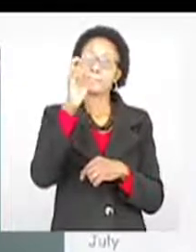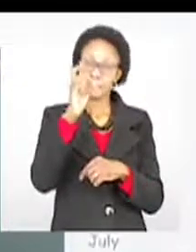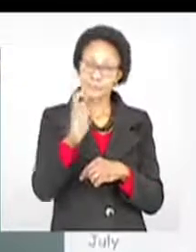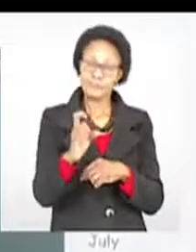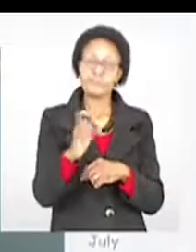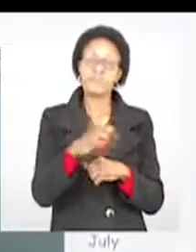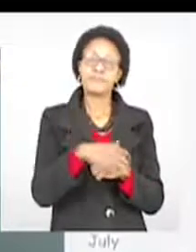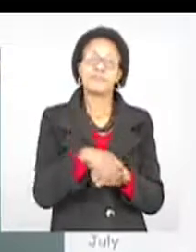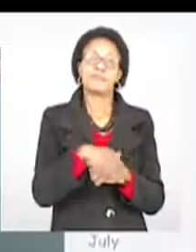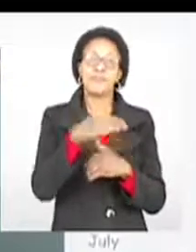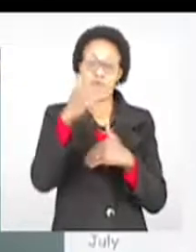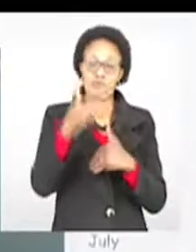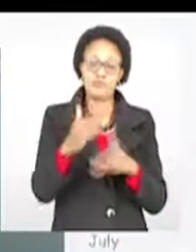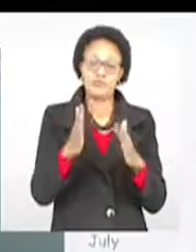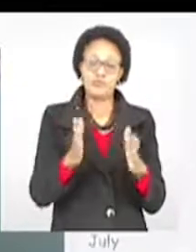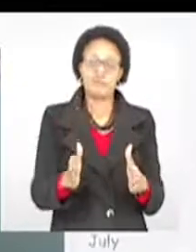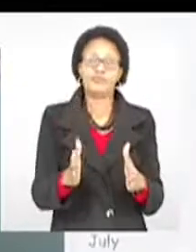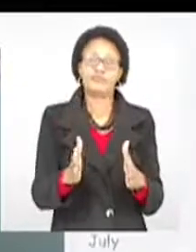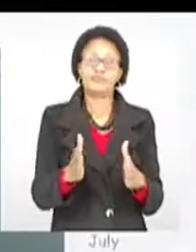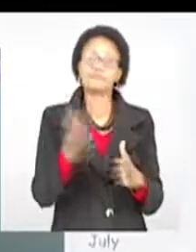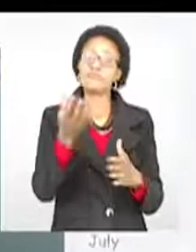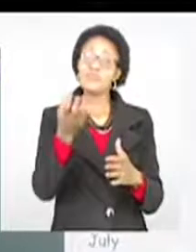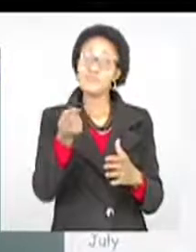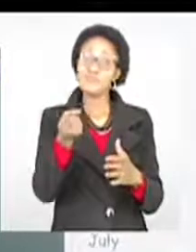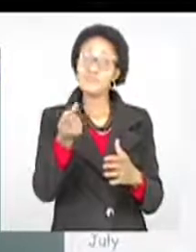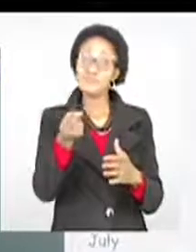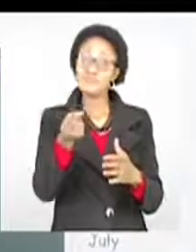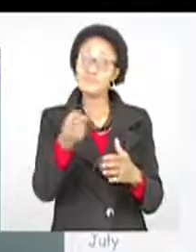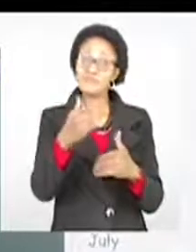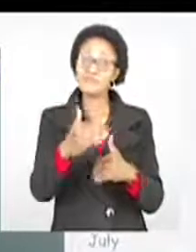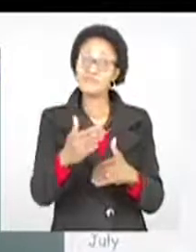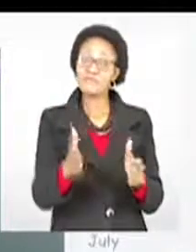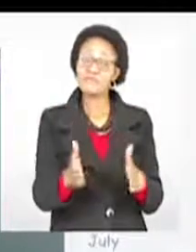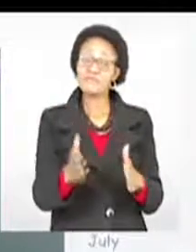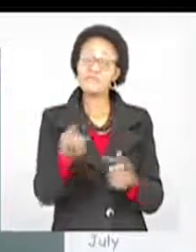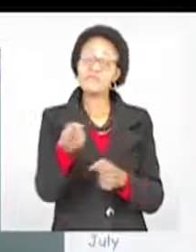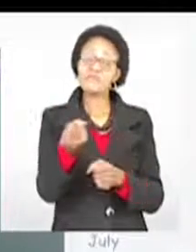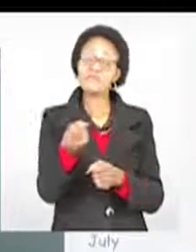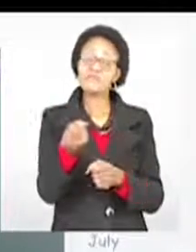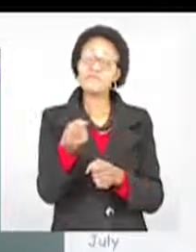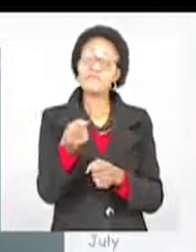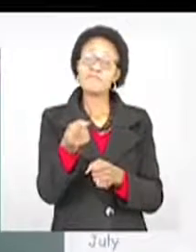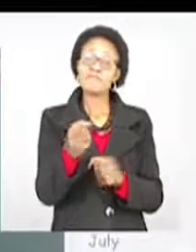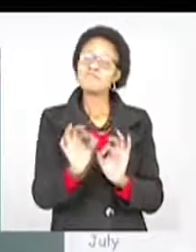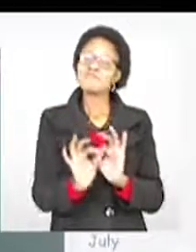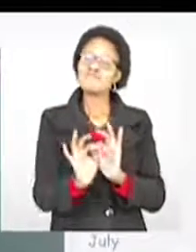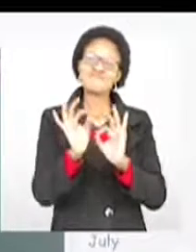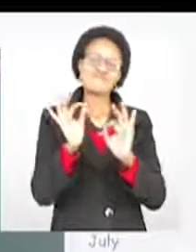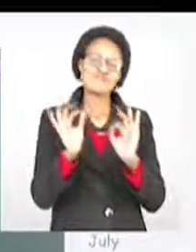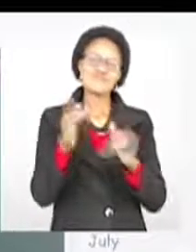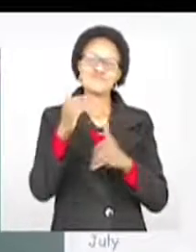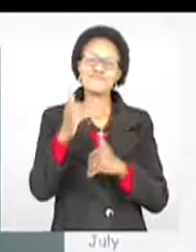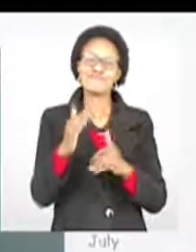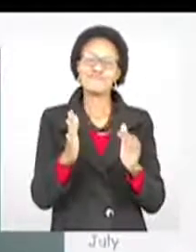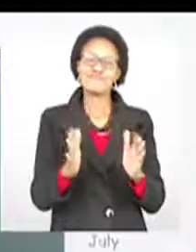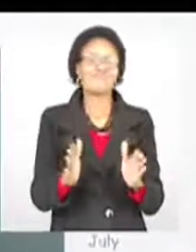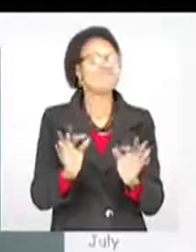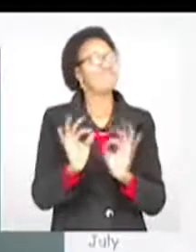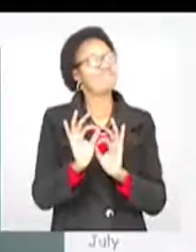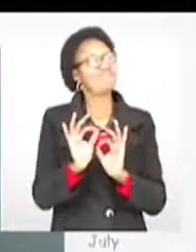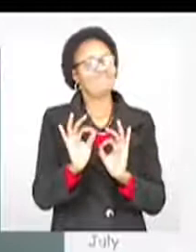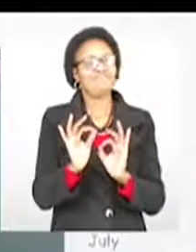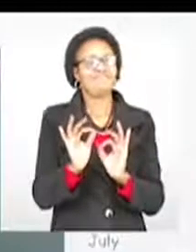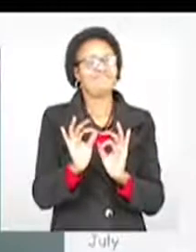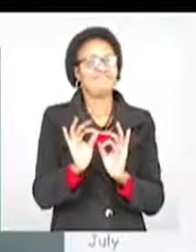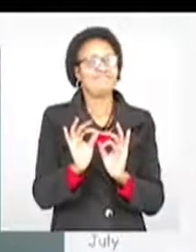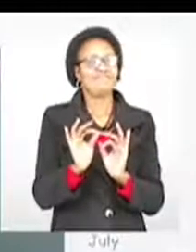B-O-X. I have a box here with me. As you can see, it is very beautiful and lovely. What do you